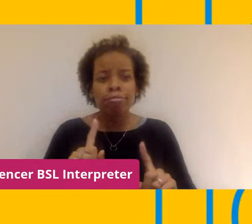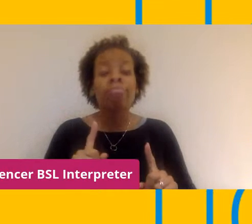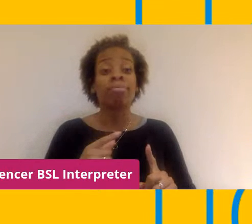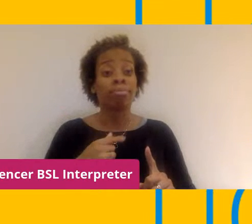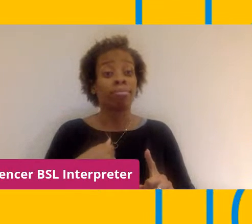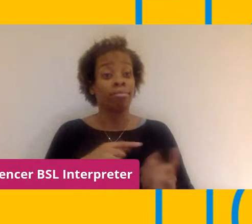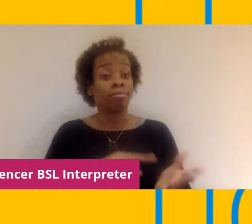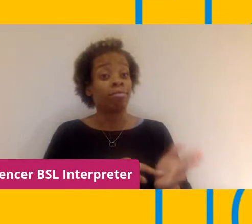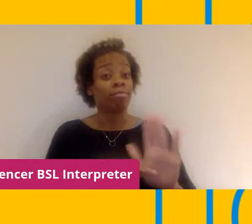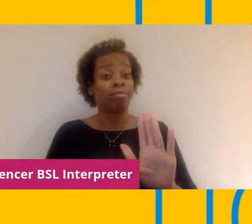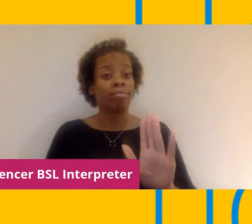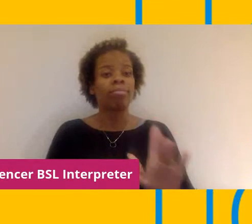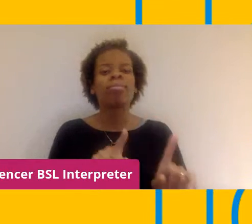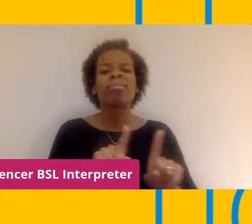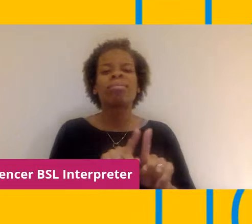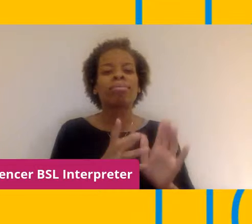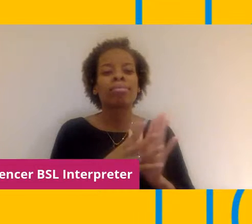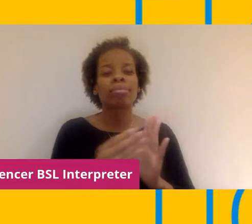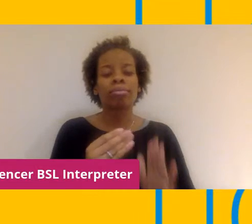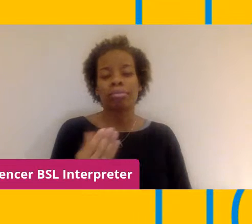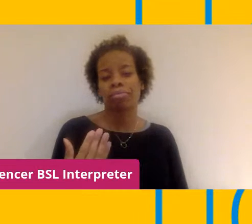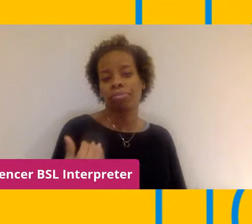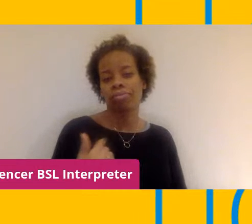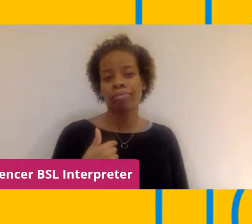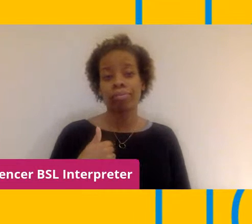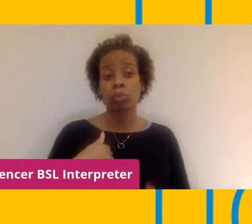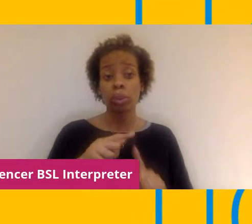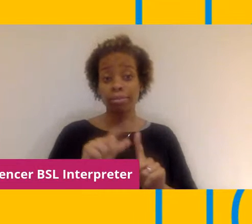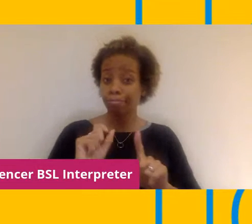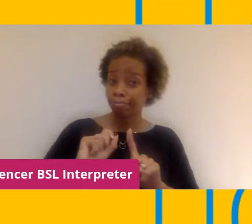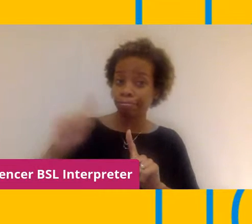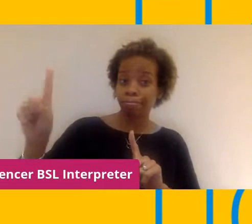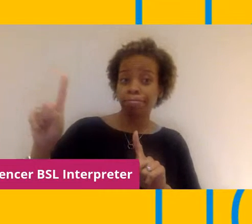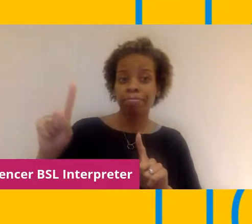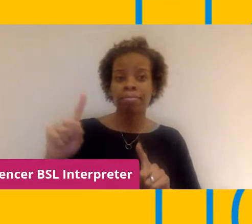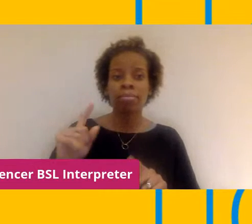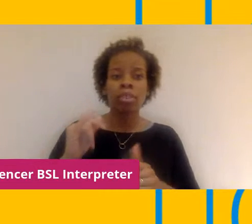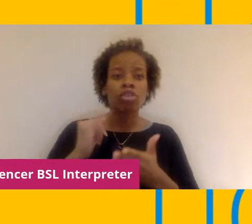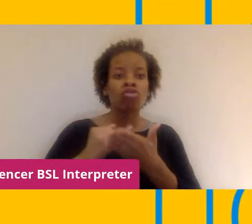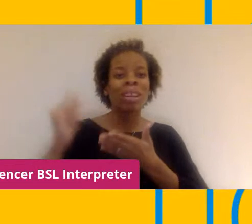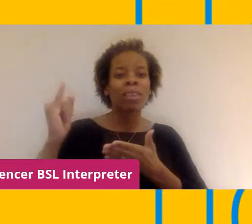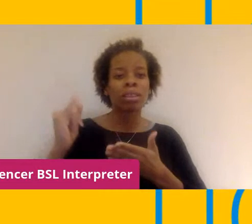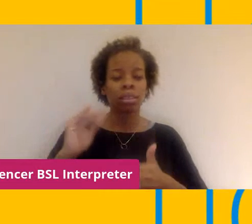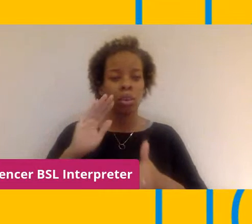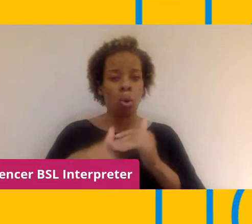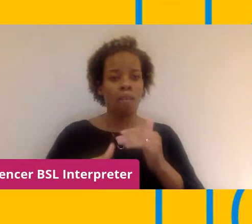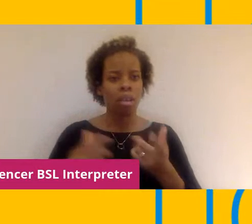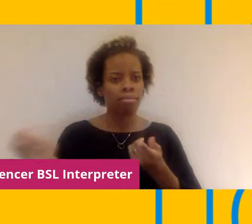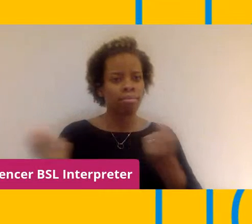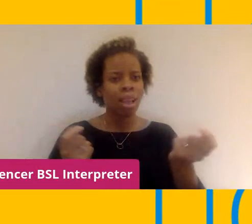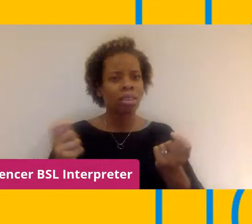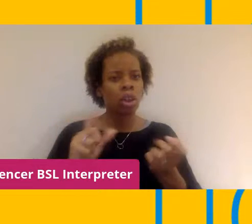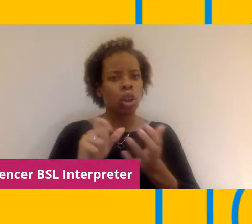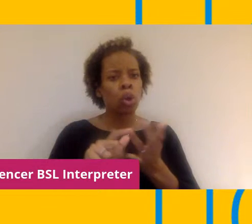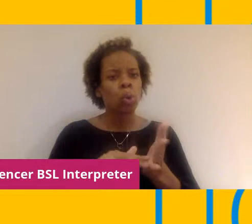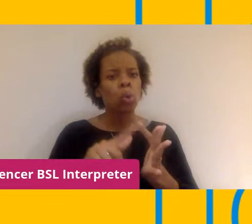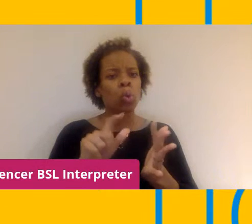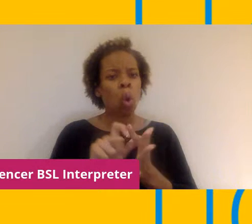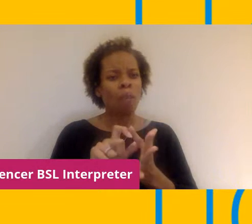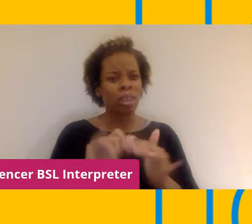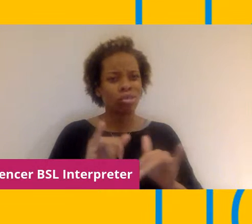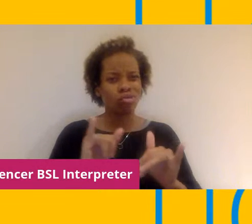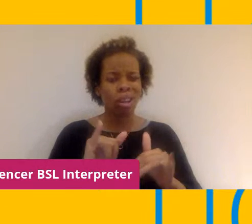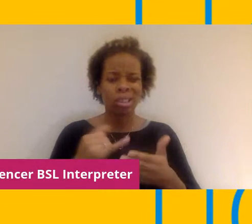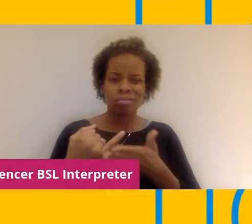we recently issued a formal grievance to the university over the handling of the COVID crisis. And so we've had a few